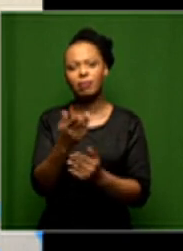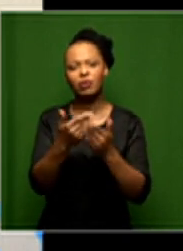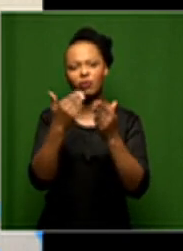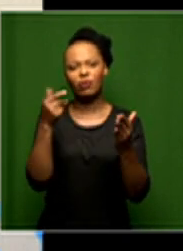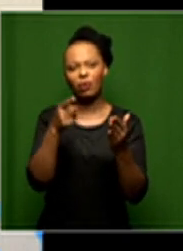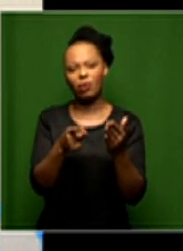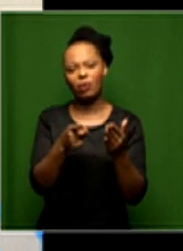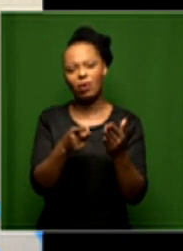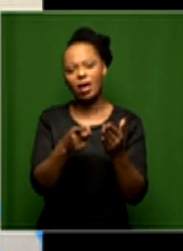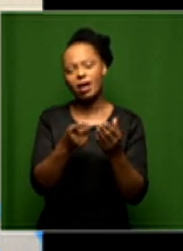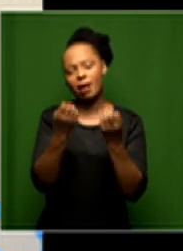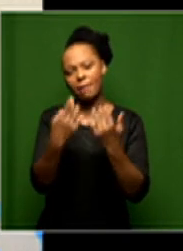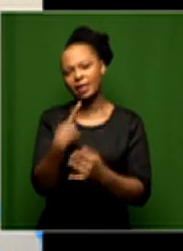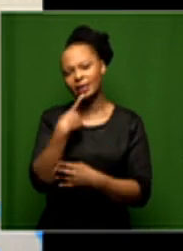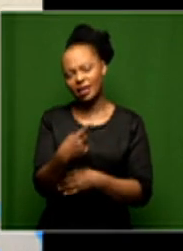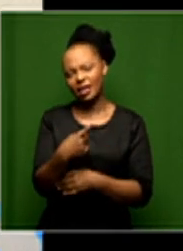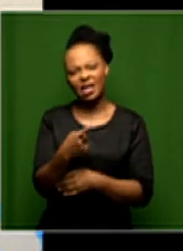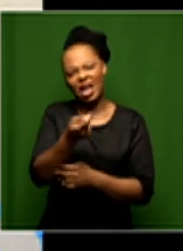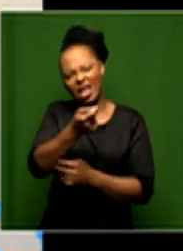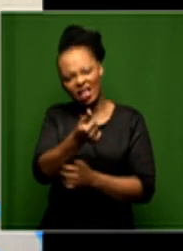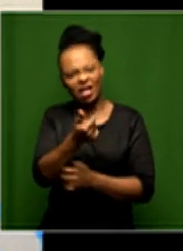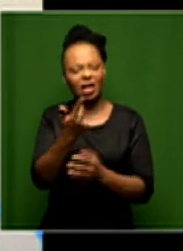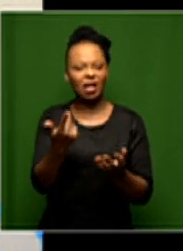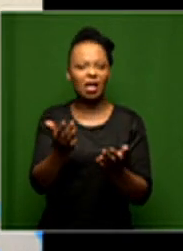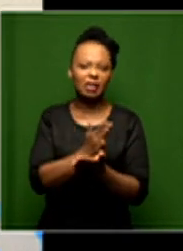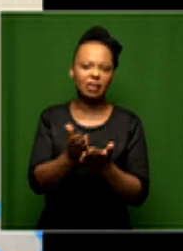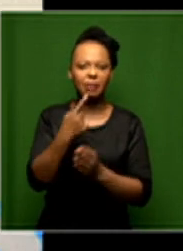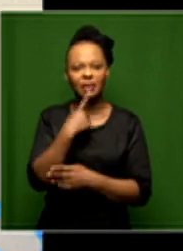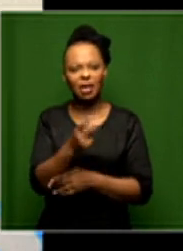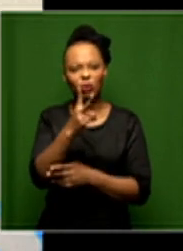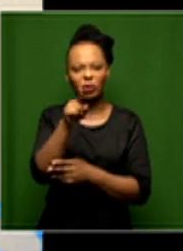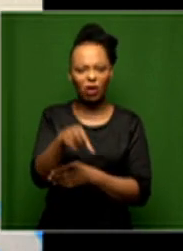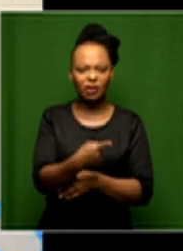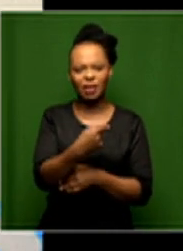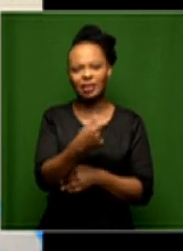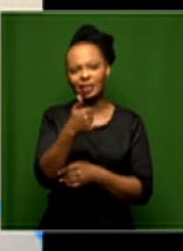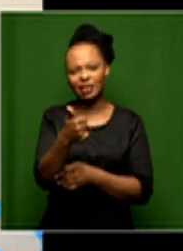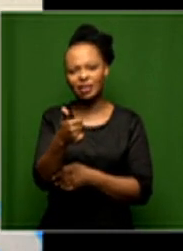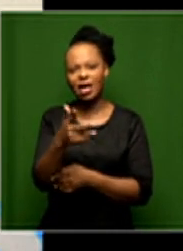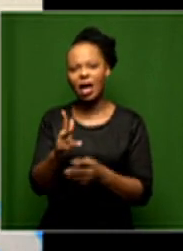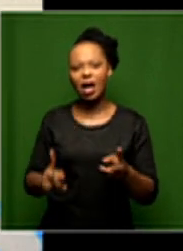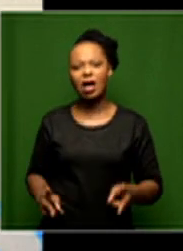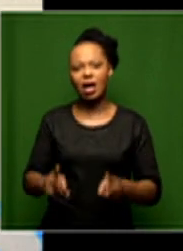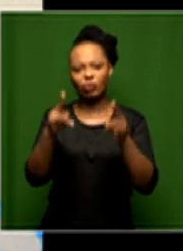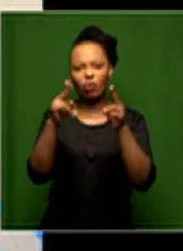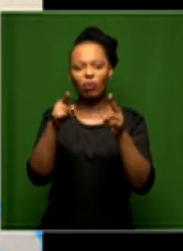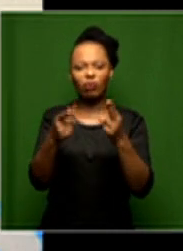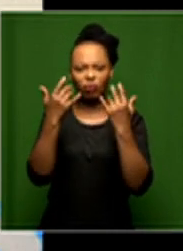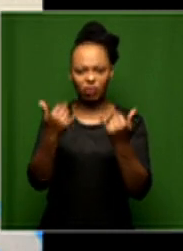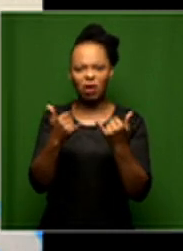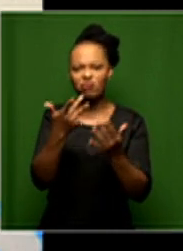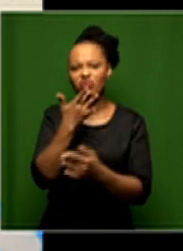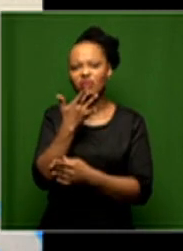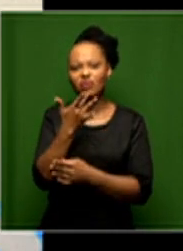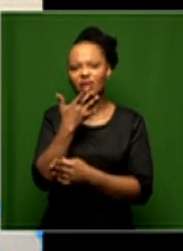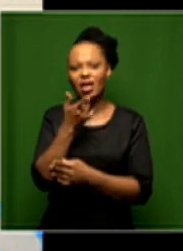in terms of the figure, saying that it's too little. At times they were saying that the 2006 cut-off is too conservative, that they prefer